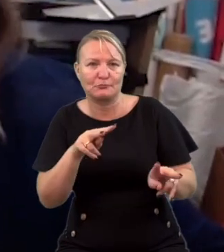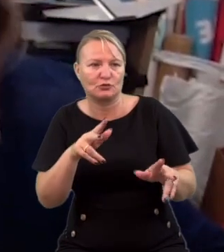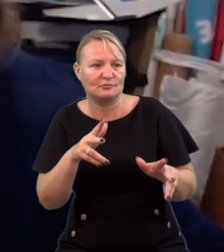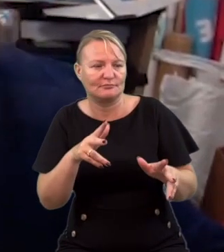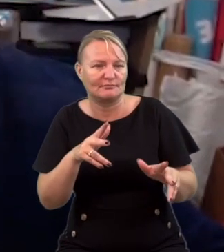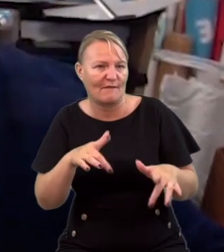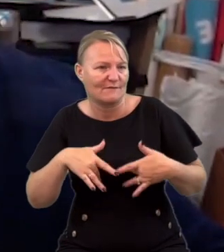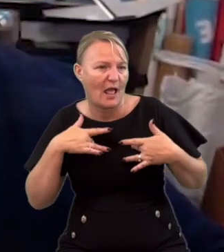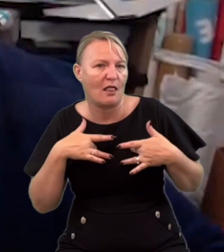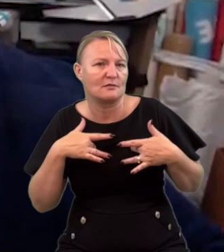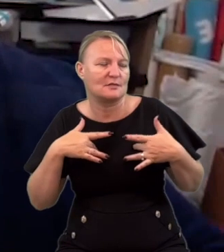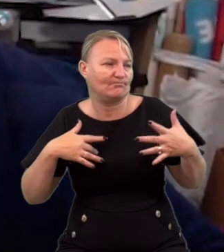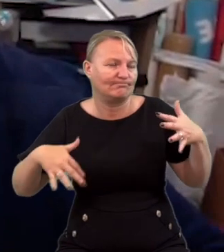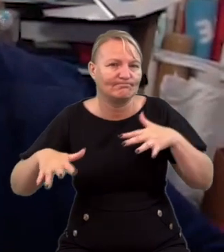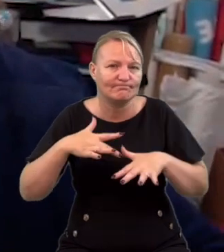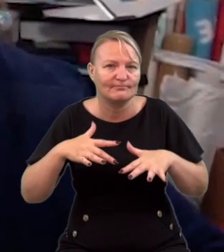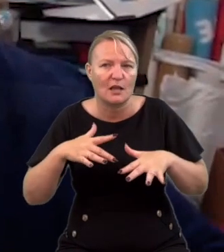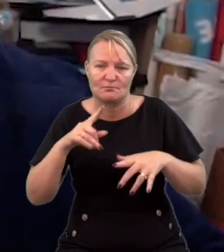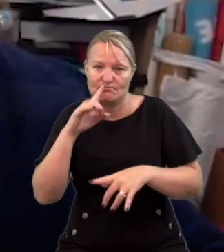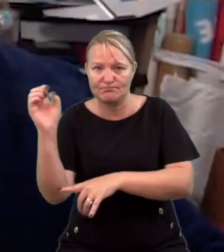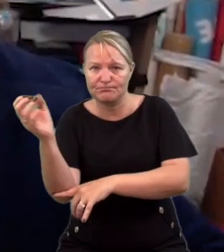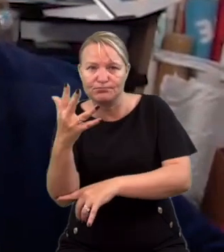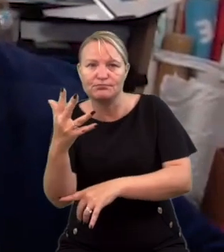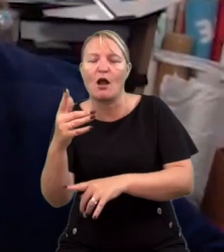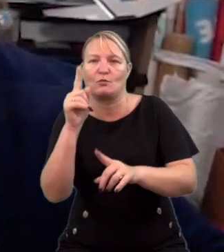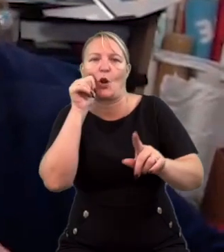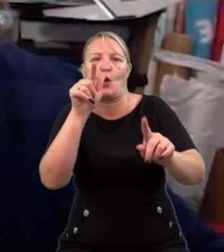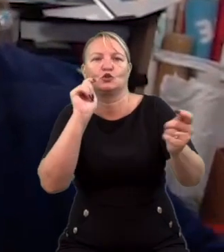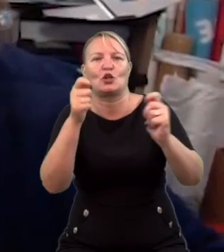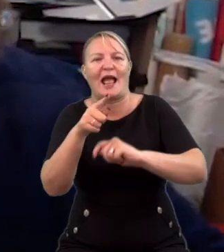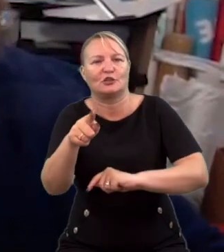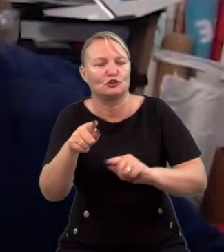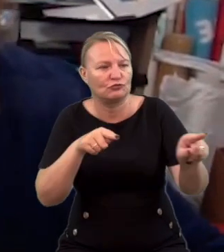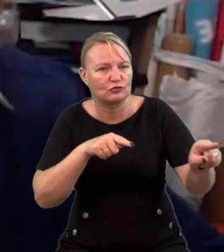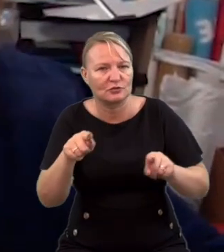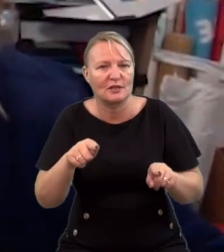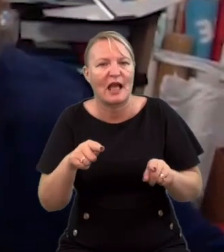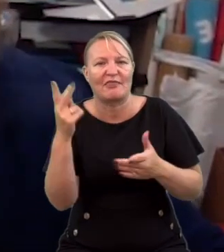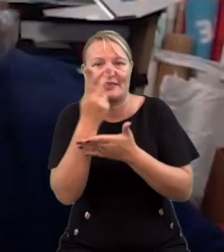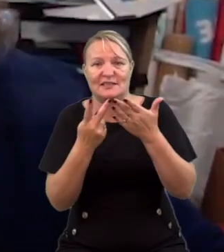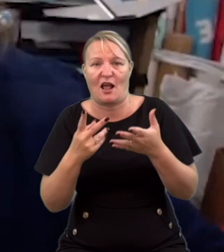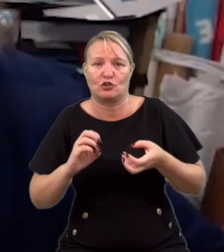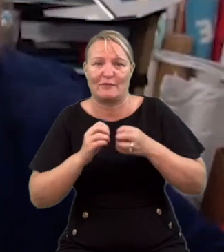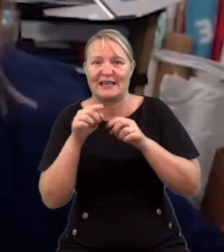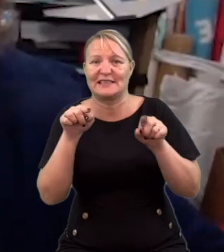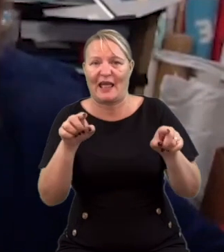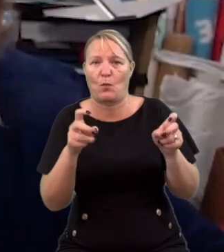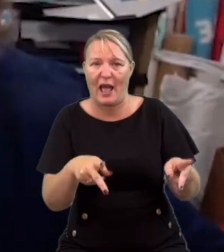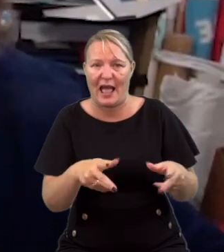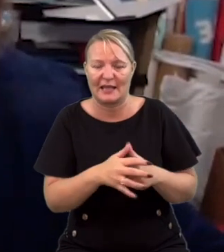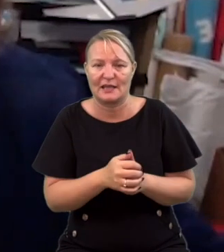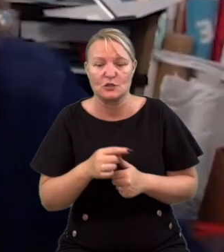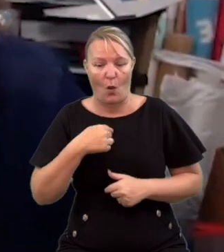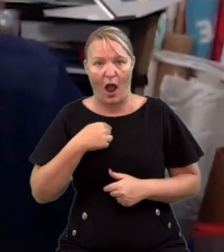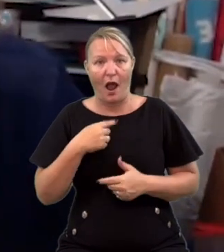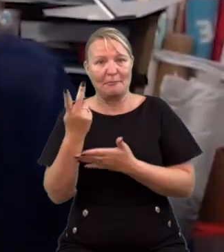conception. And I think it's really important to talk about the centrality of collaboration in terms of